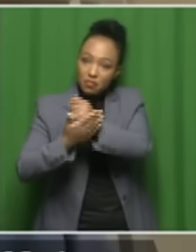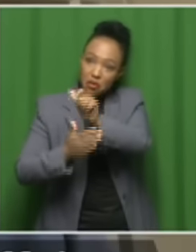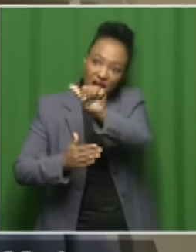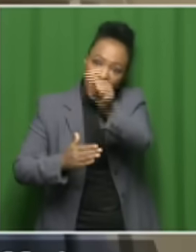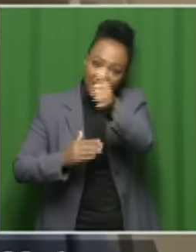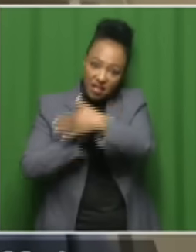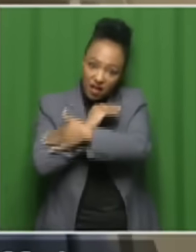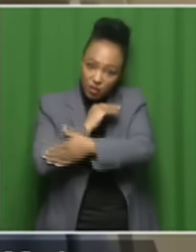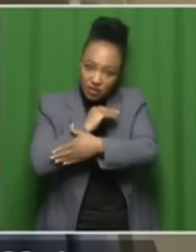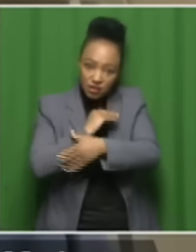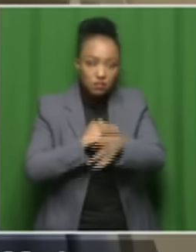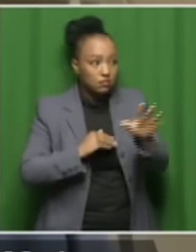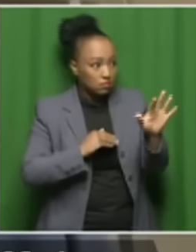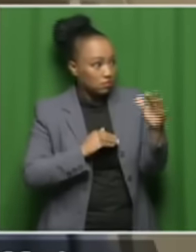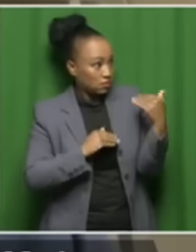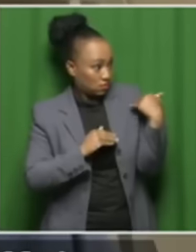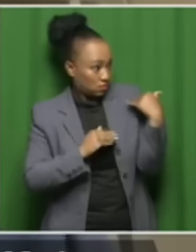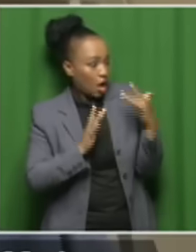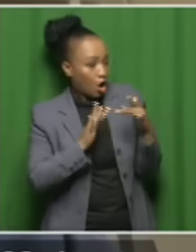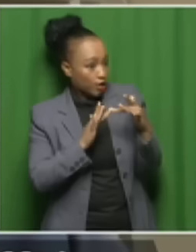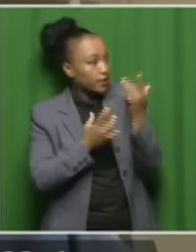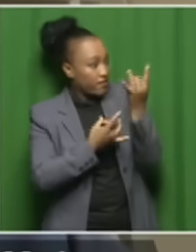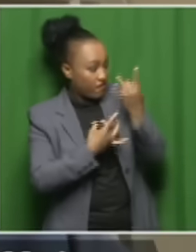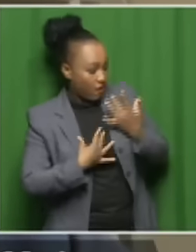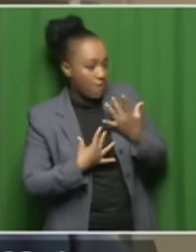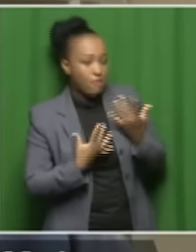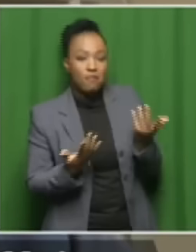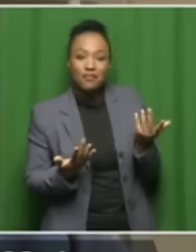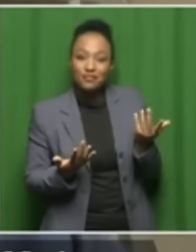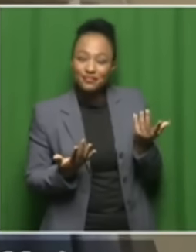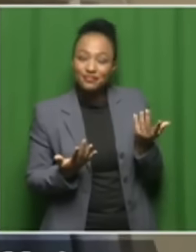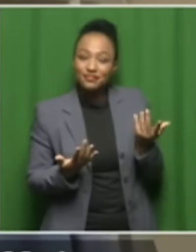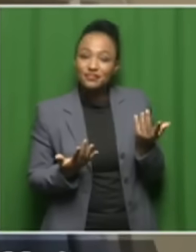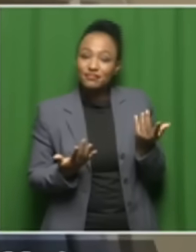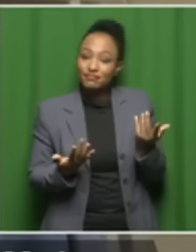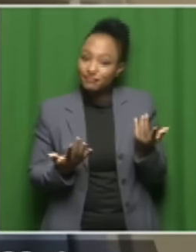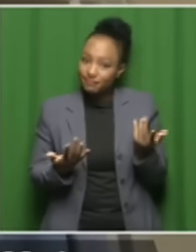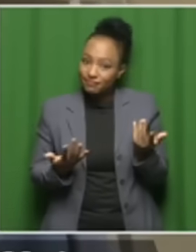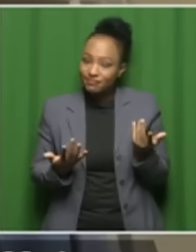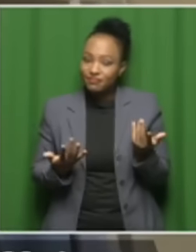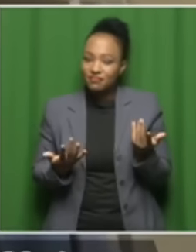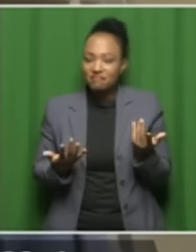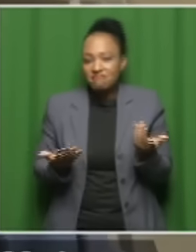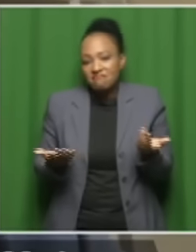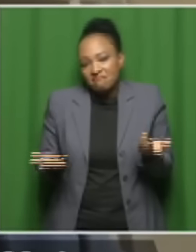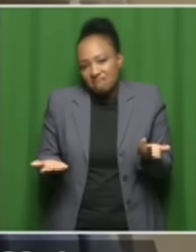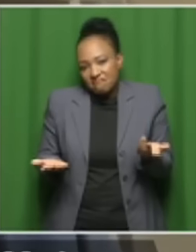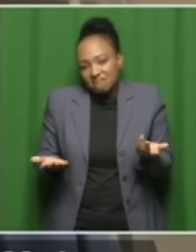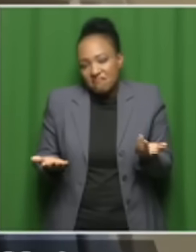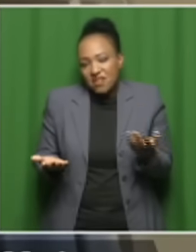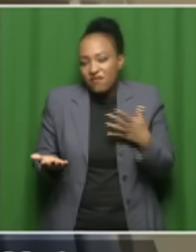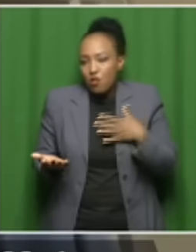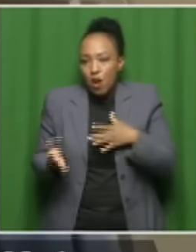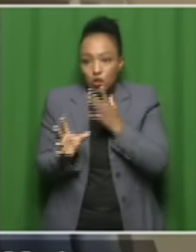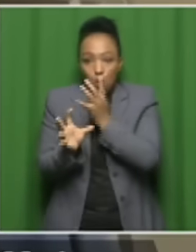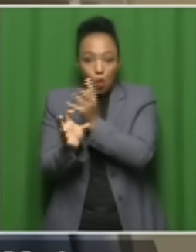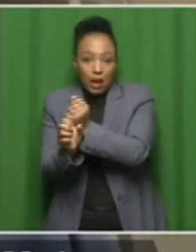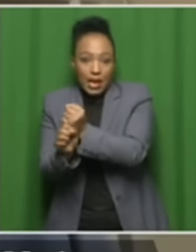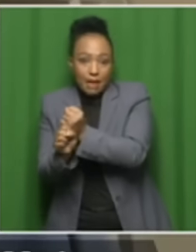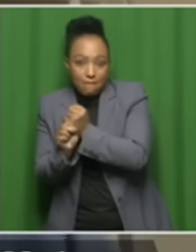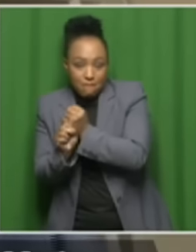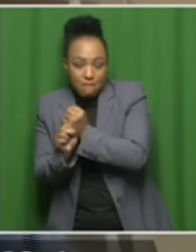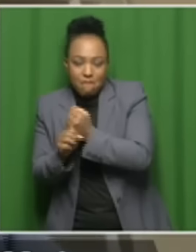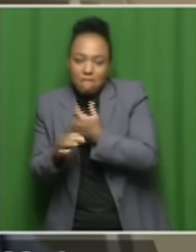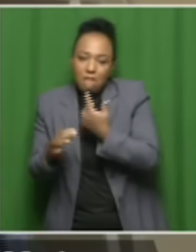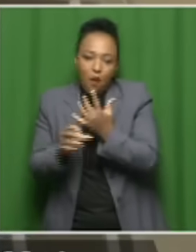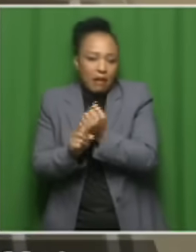And it makes no difference whether you do a retention or you don't do a retention. The fact of the